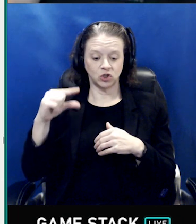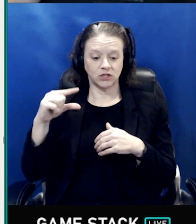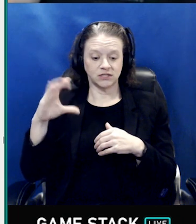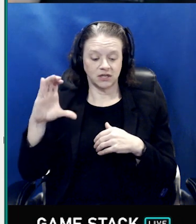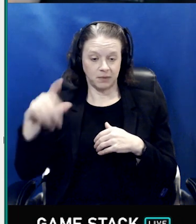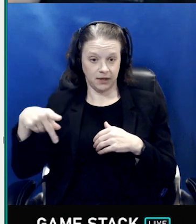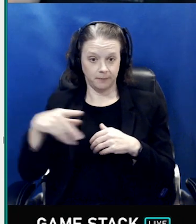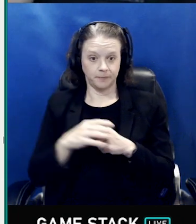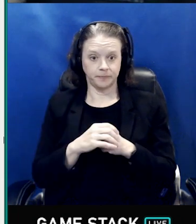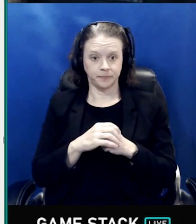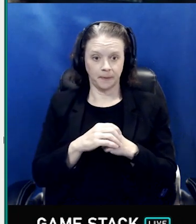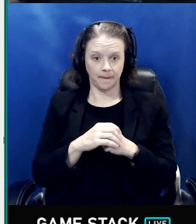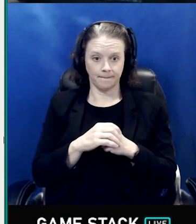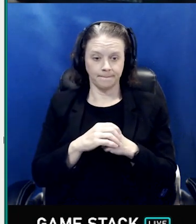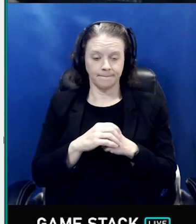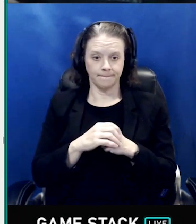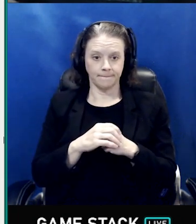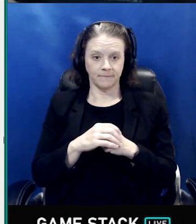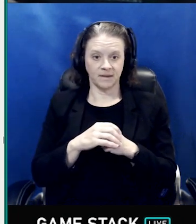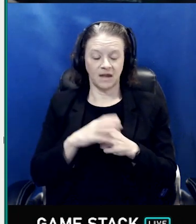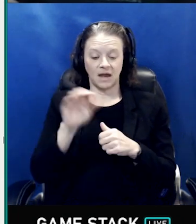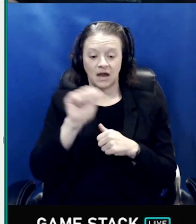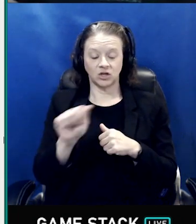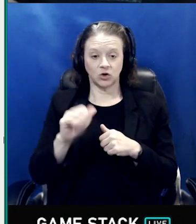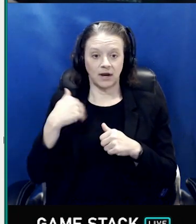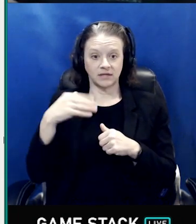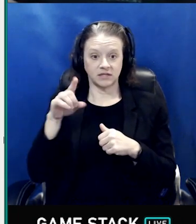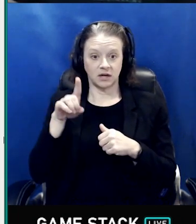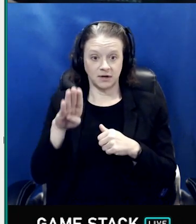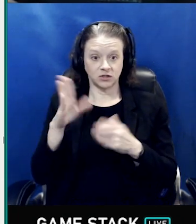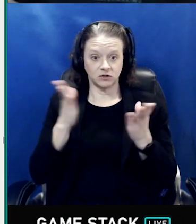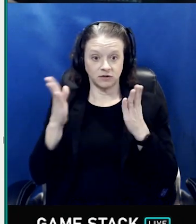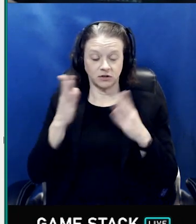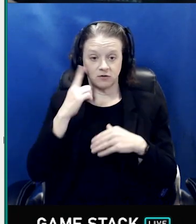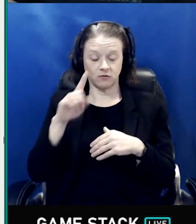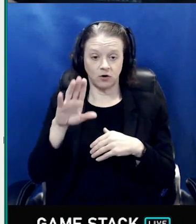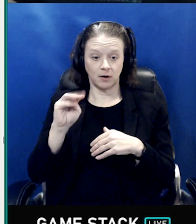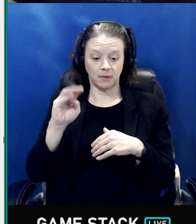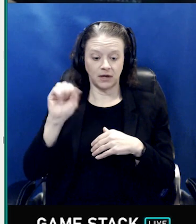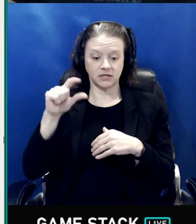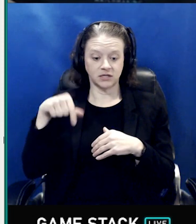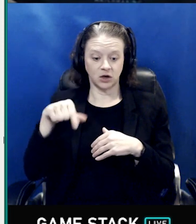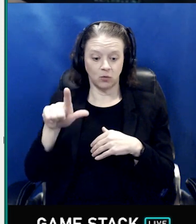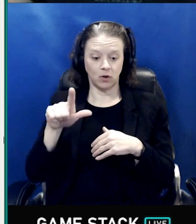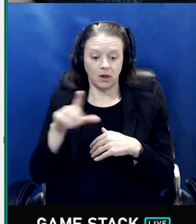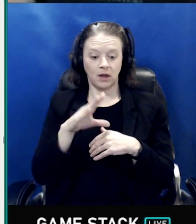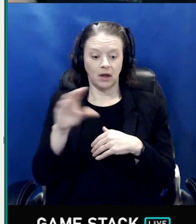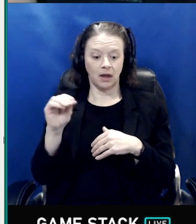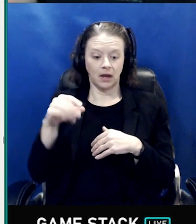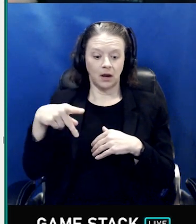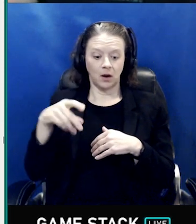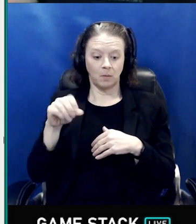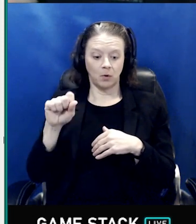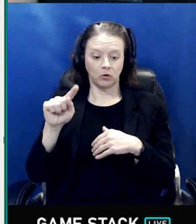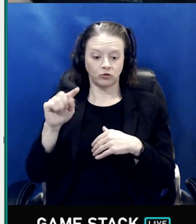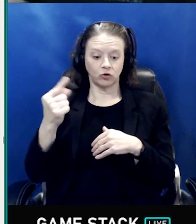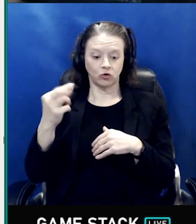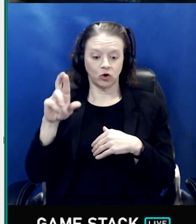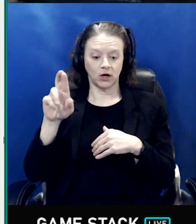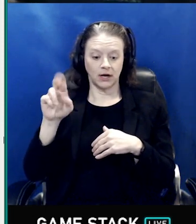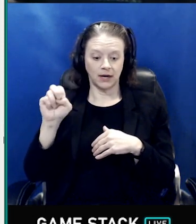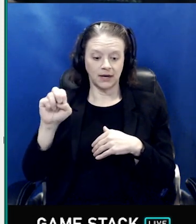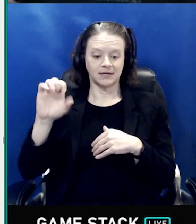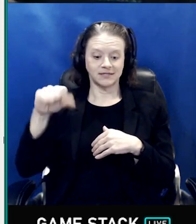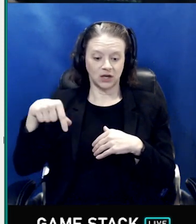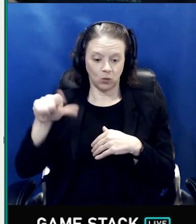Azure also has database services for open source databases like MySQL, PostgreSQL, and MariaDB. As gaming companies